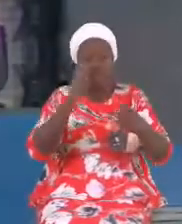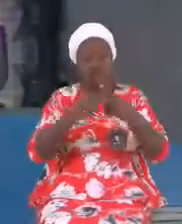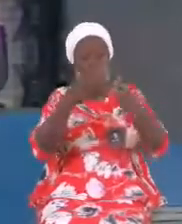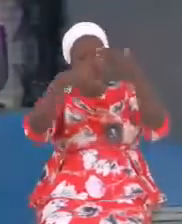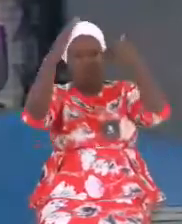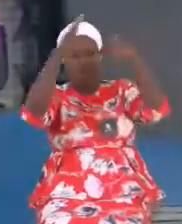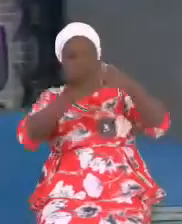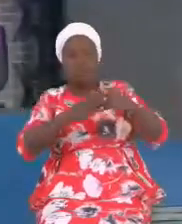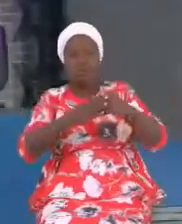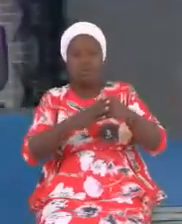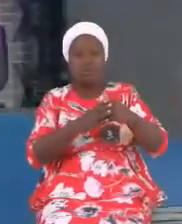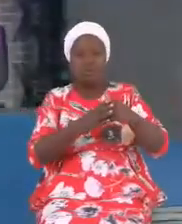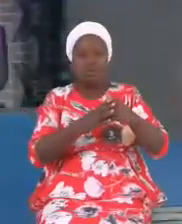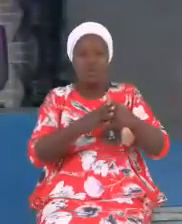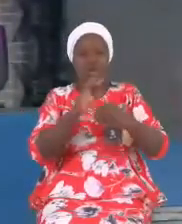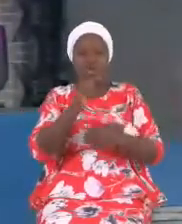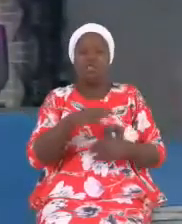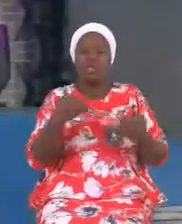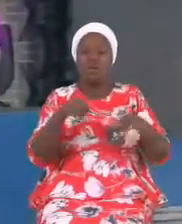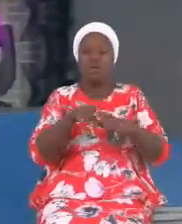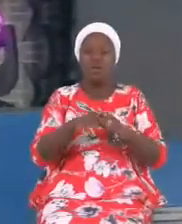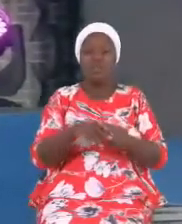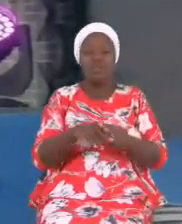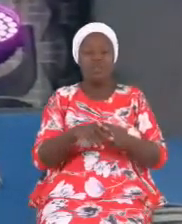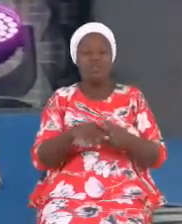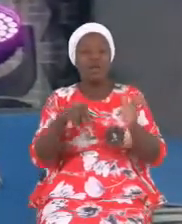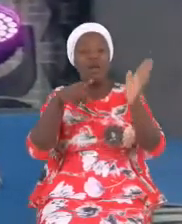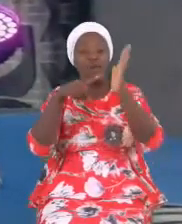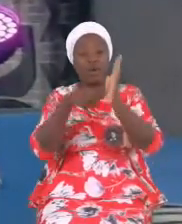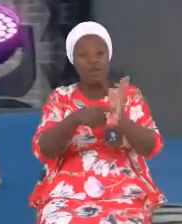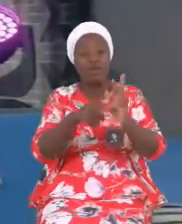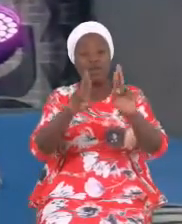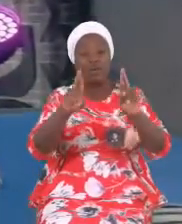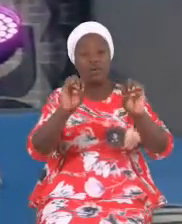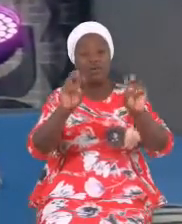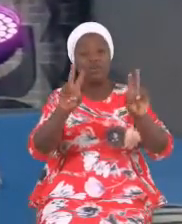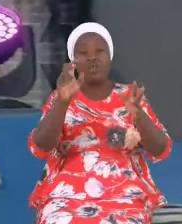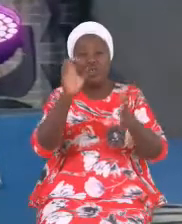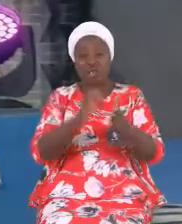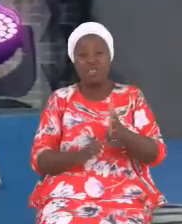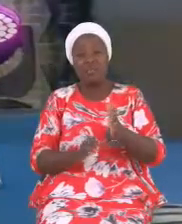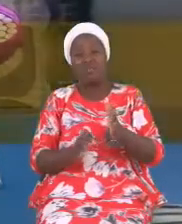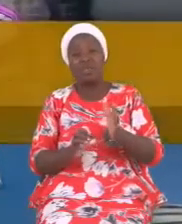Let's come to Revelation chapter 21. I'm reading from verse 4.